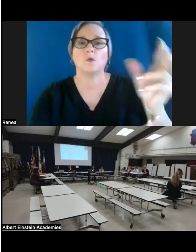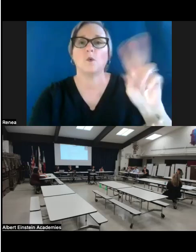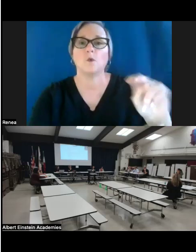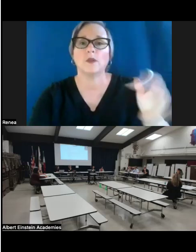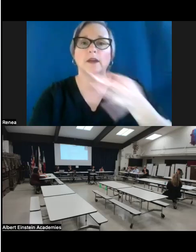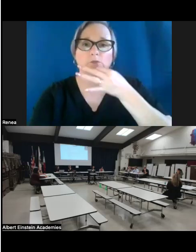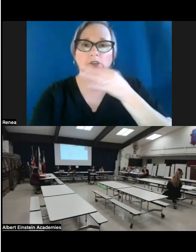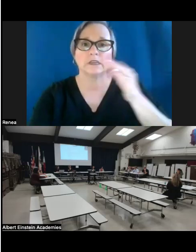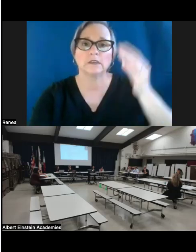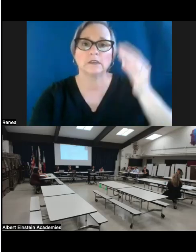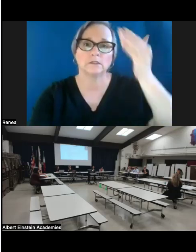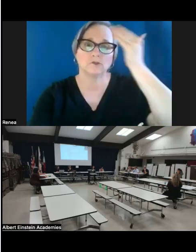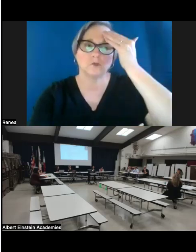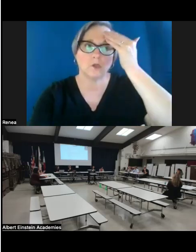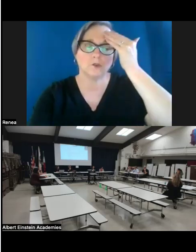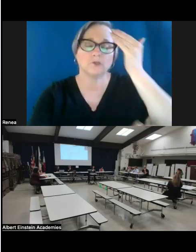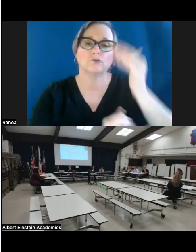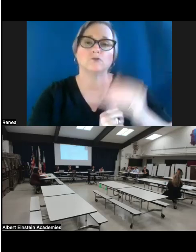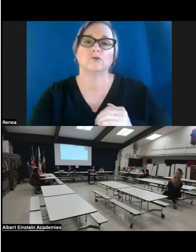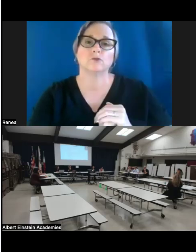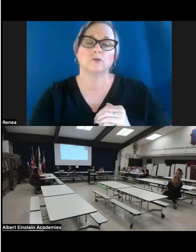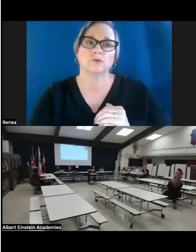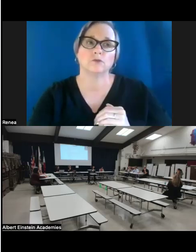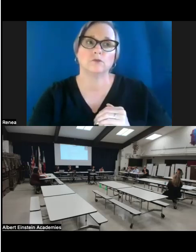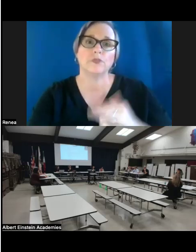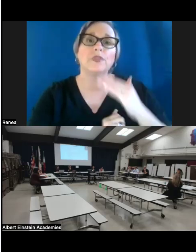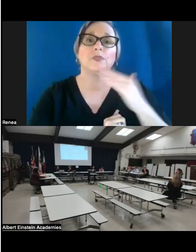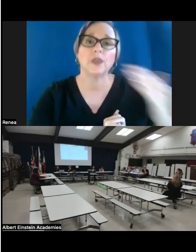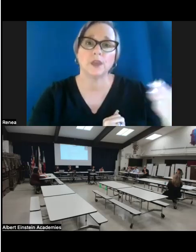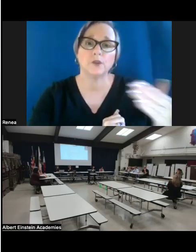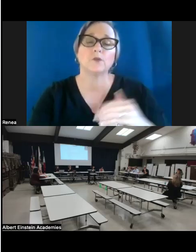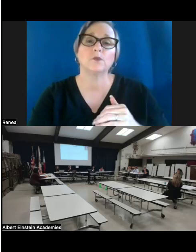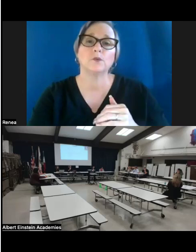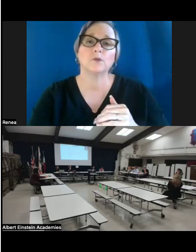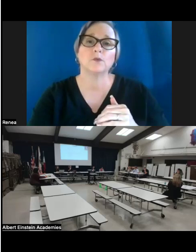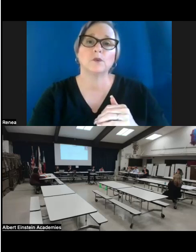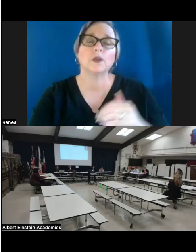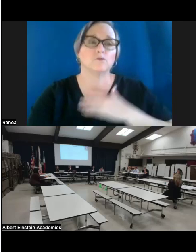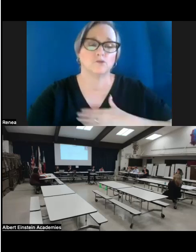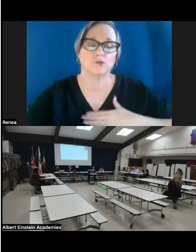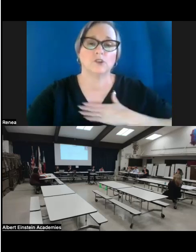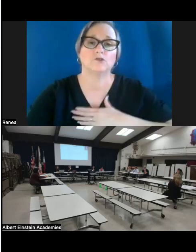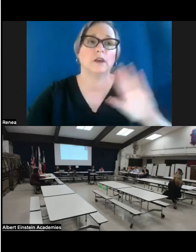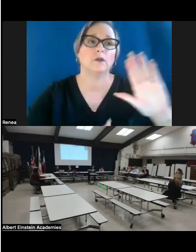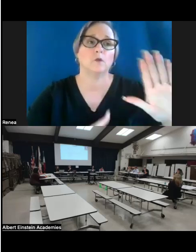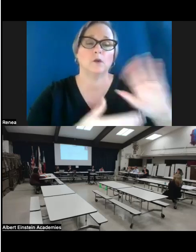knowledge, I thank you and appreciate your in partnership, your work.